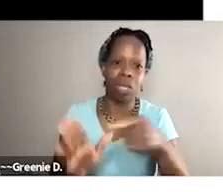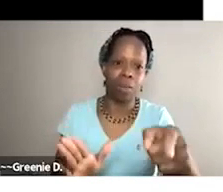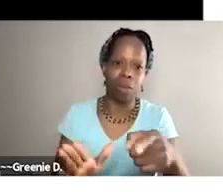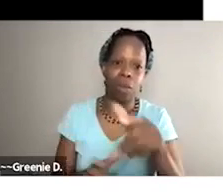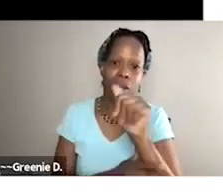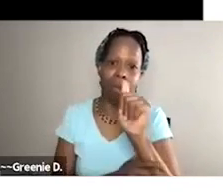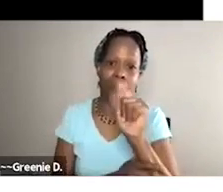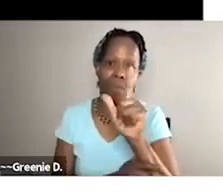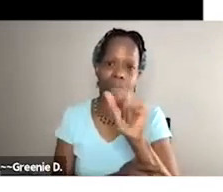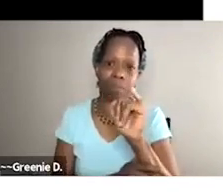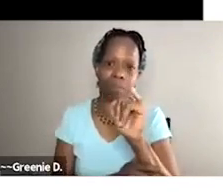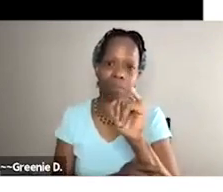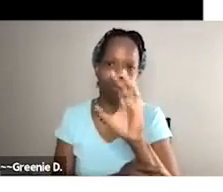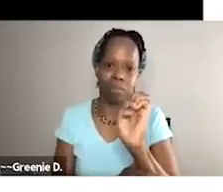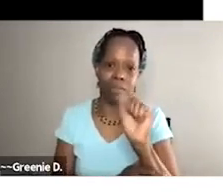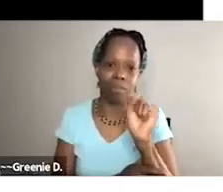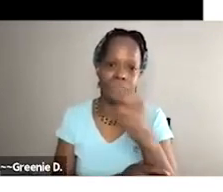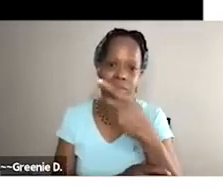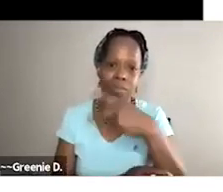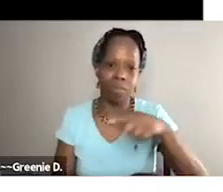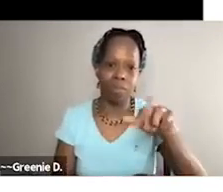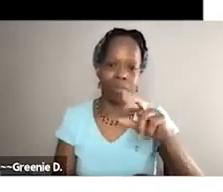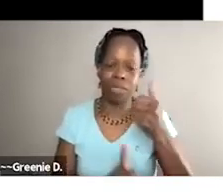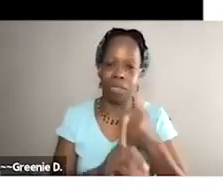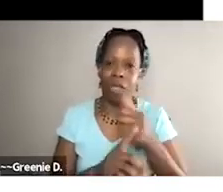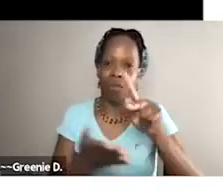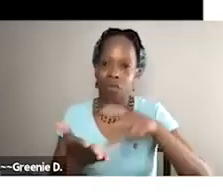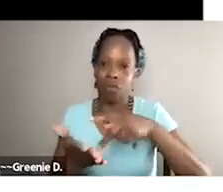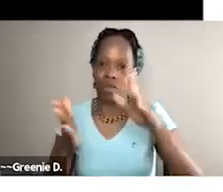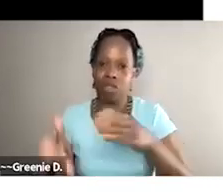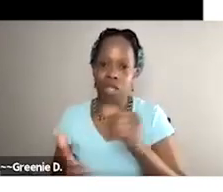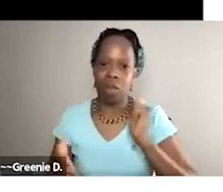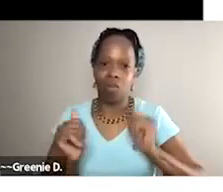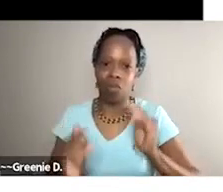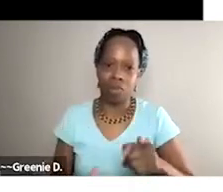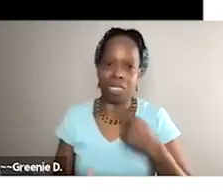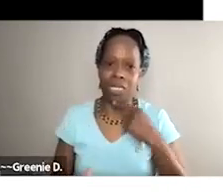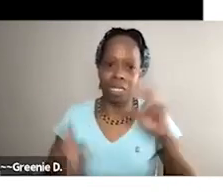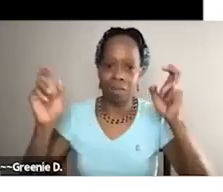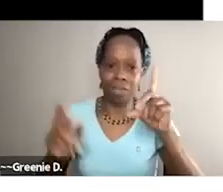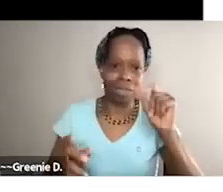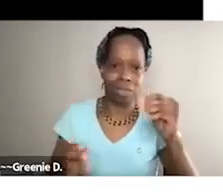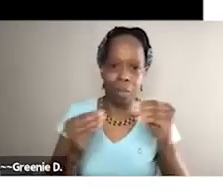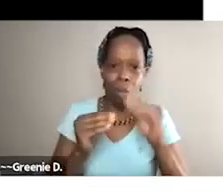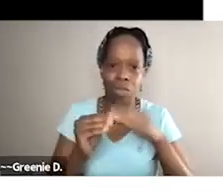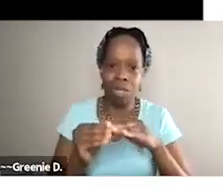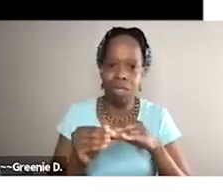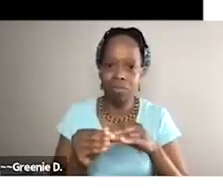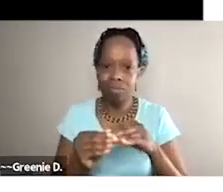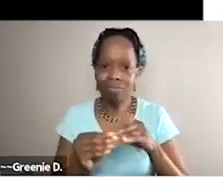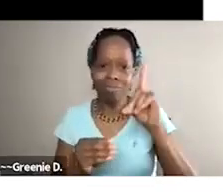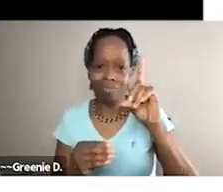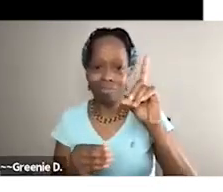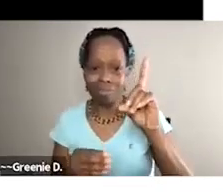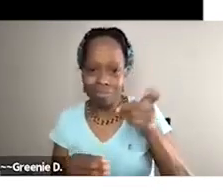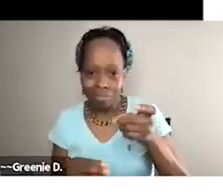and performer. And this quote by her: disability is more than a deficit of a diagnosis. It is an aesthetic, a series of intersecting